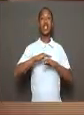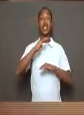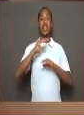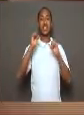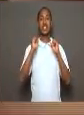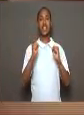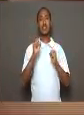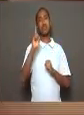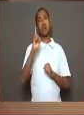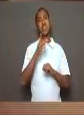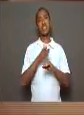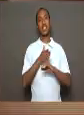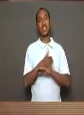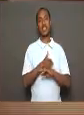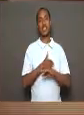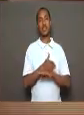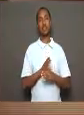strength of 1 stick.